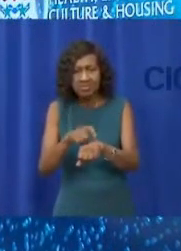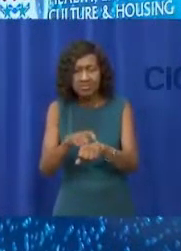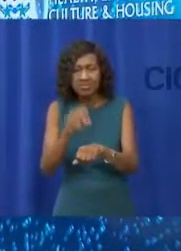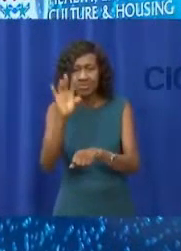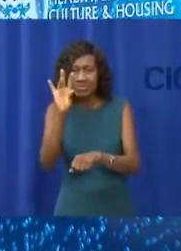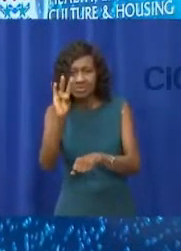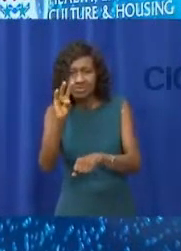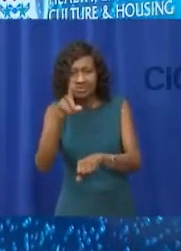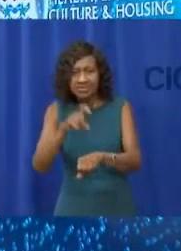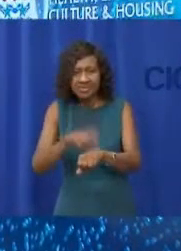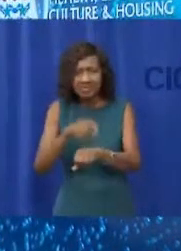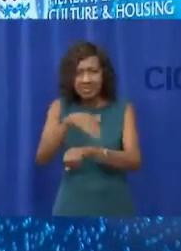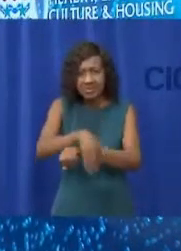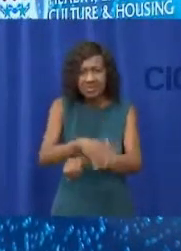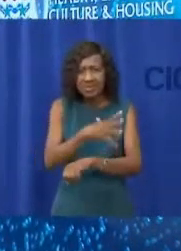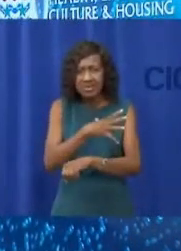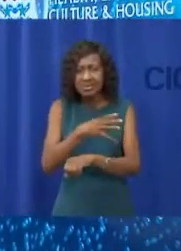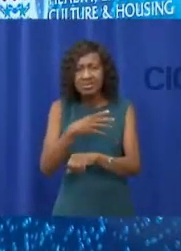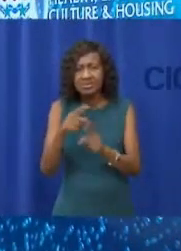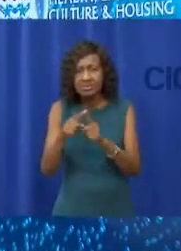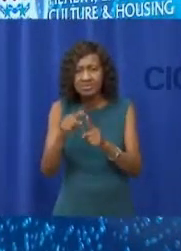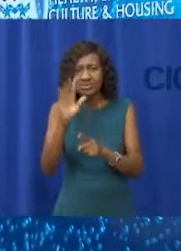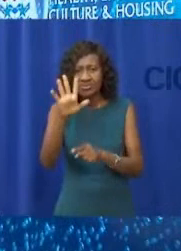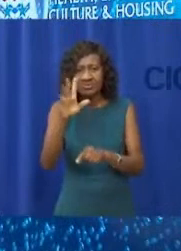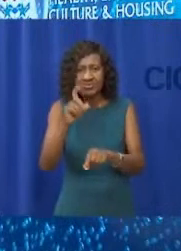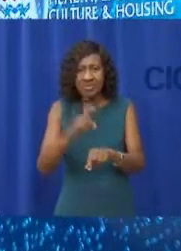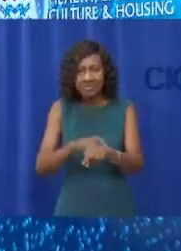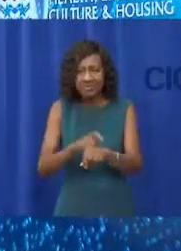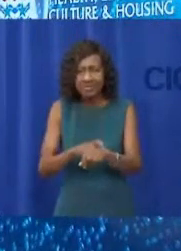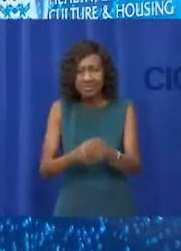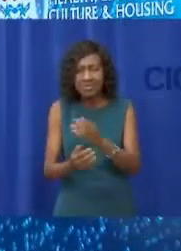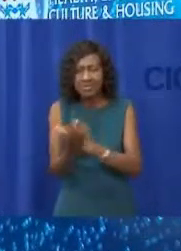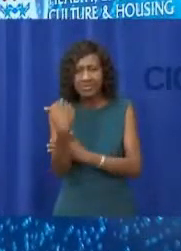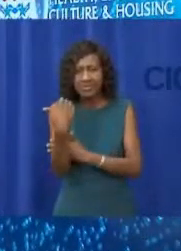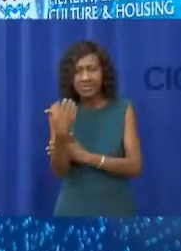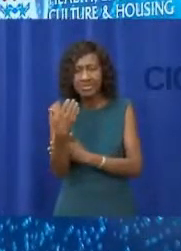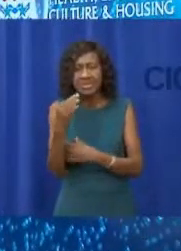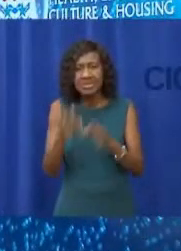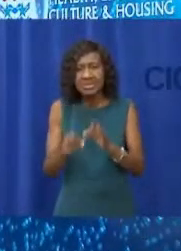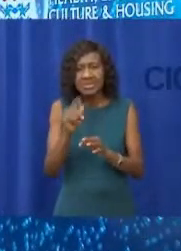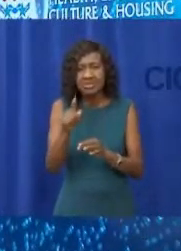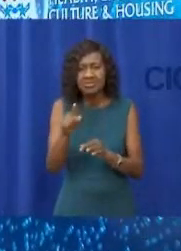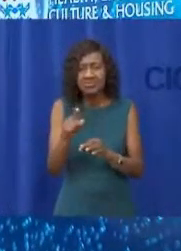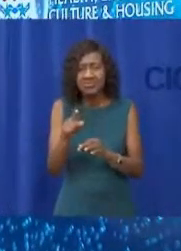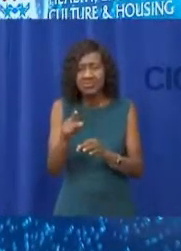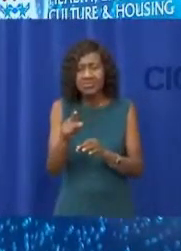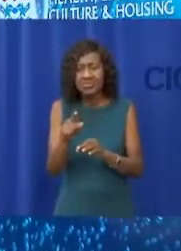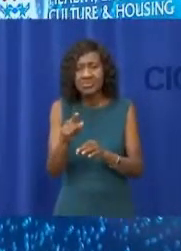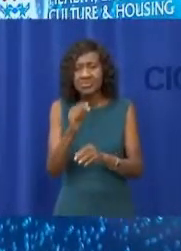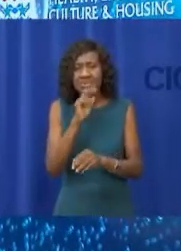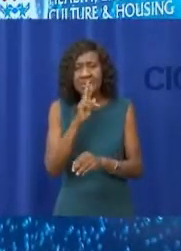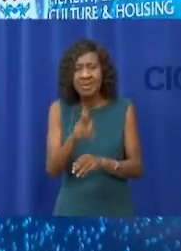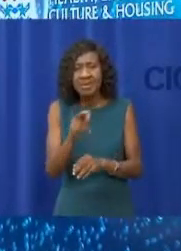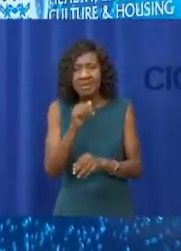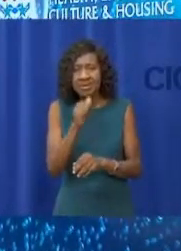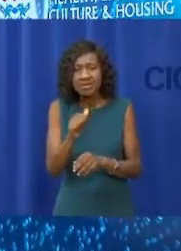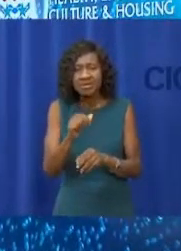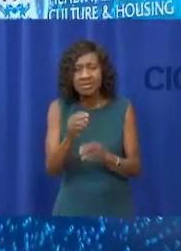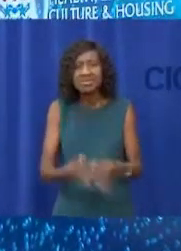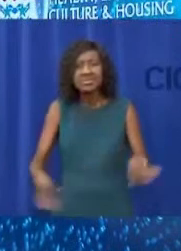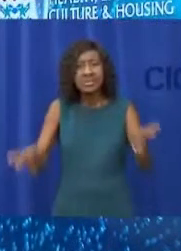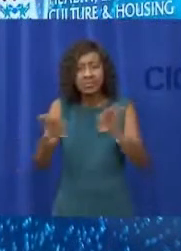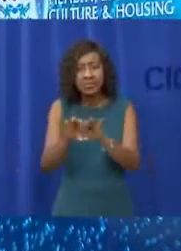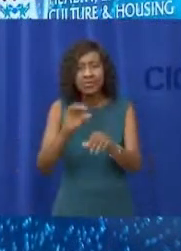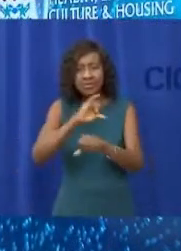morning. And if you have no business on the road as an exempted essential service provider, please stay off the road, stay